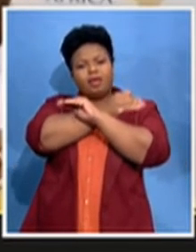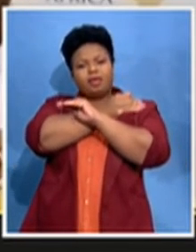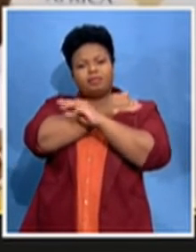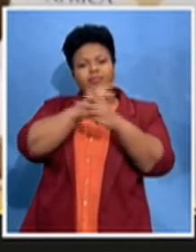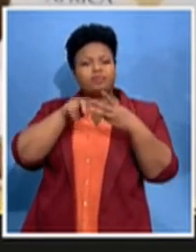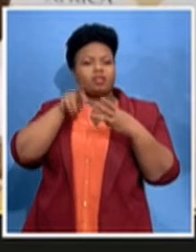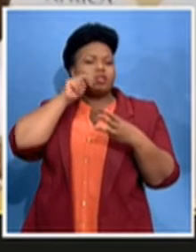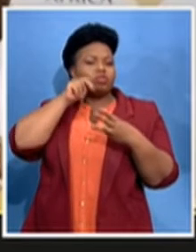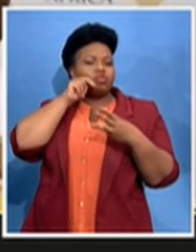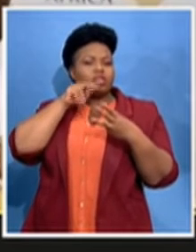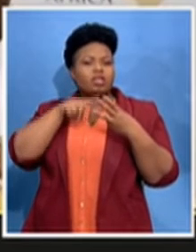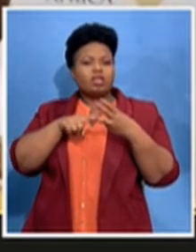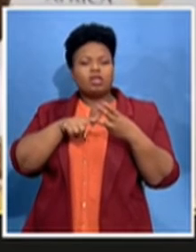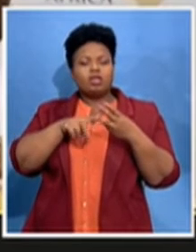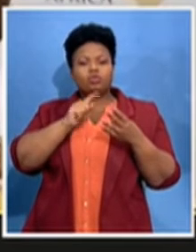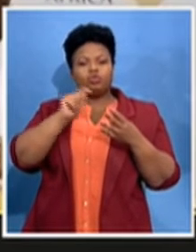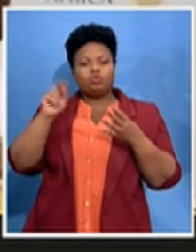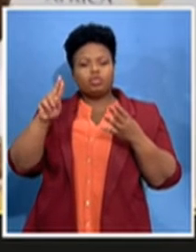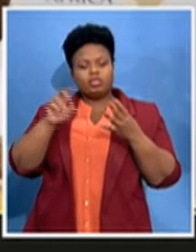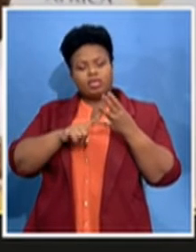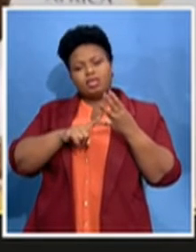Mozambique.